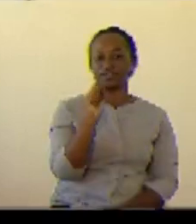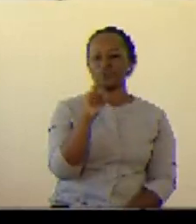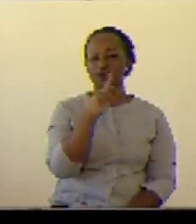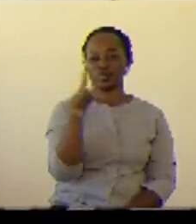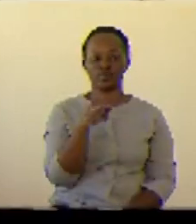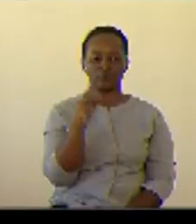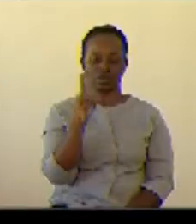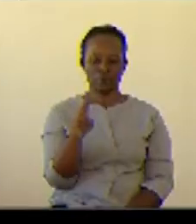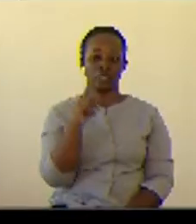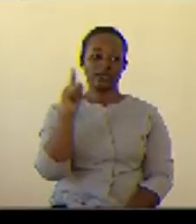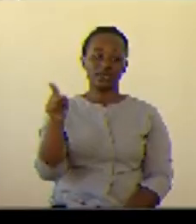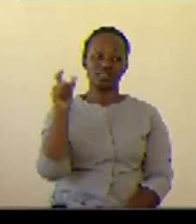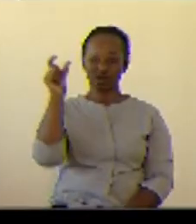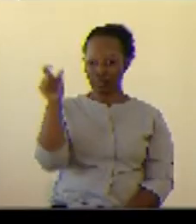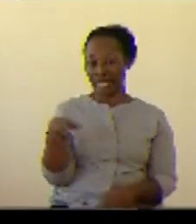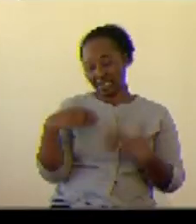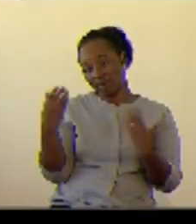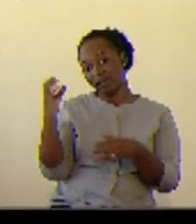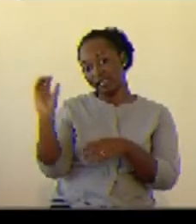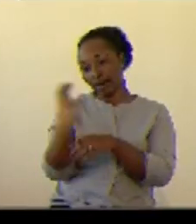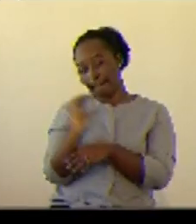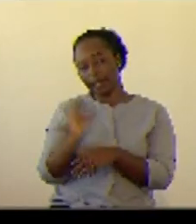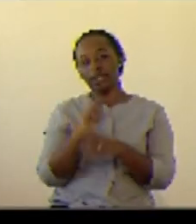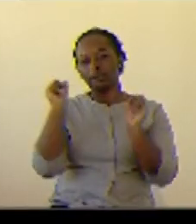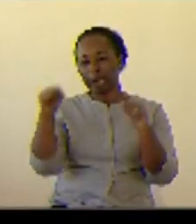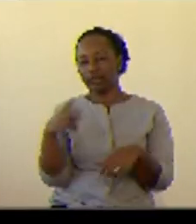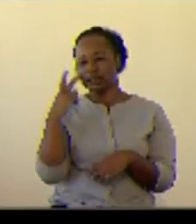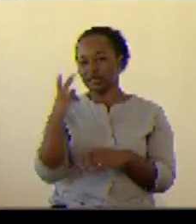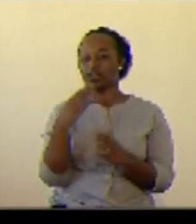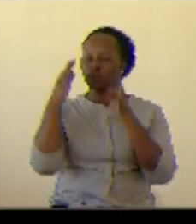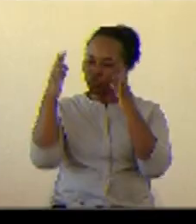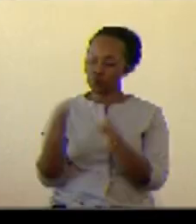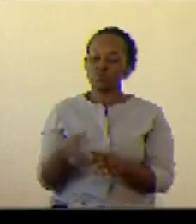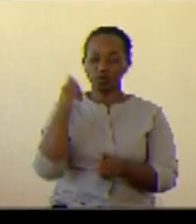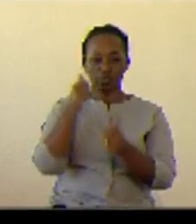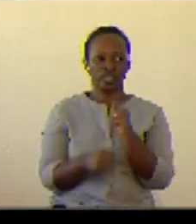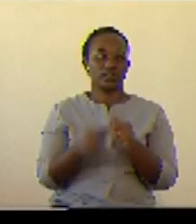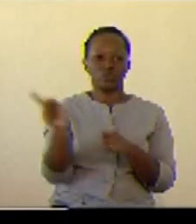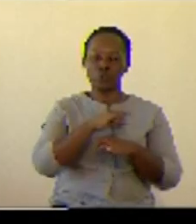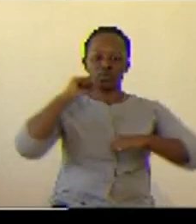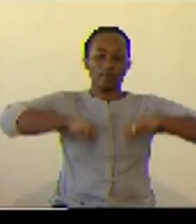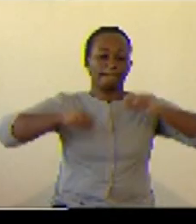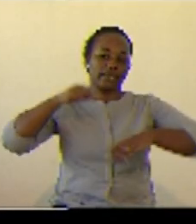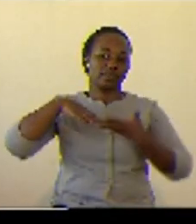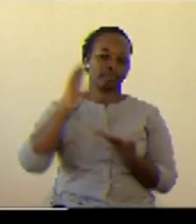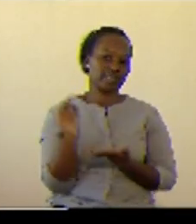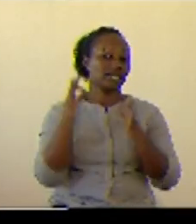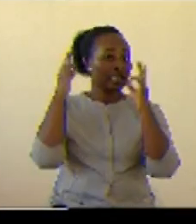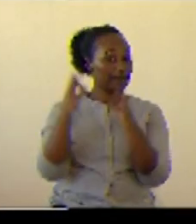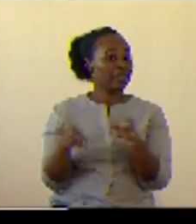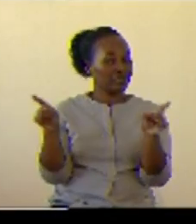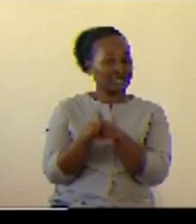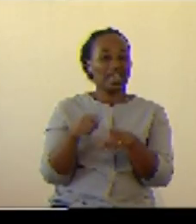This is where farms producing related goods, but which do not compete merge. Goods are related, but they don't